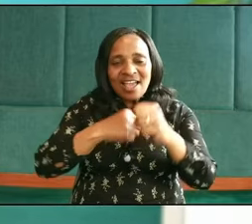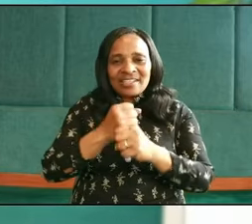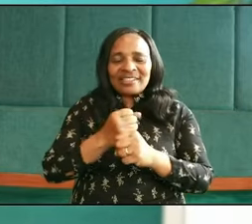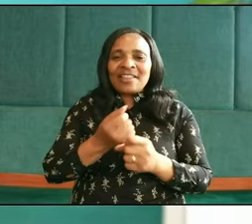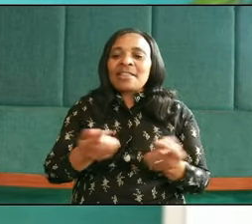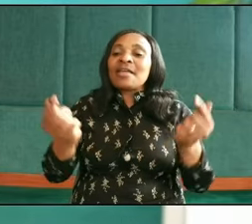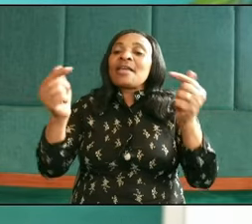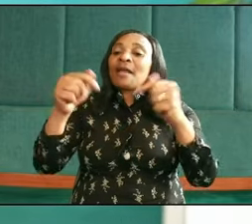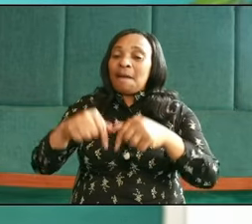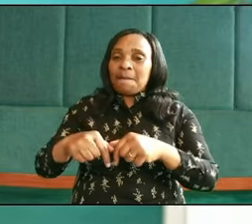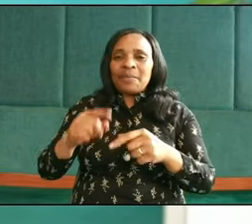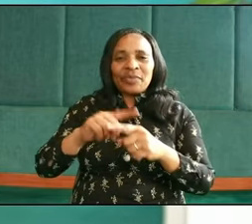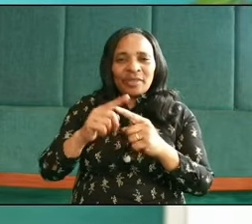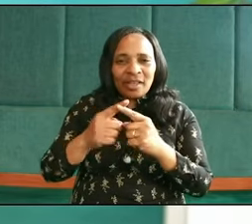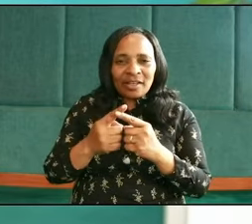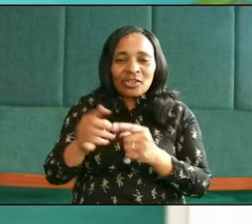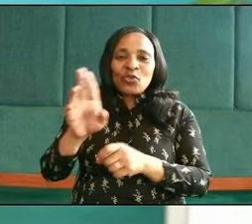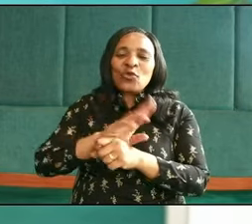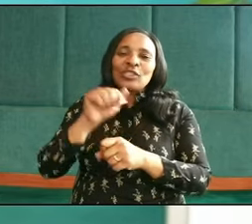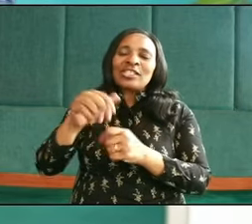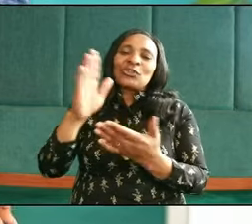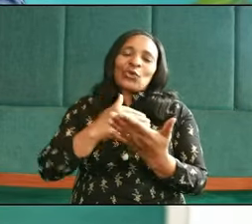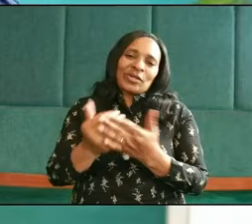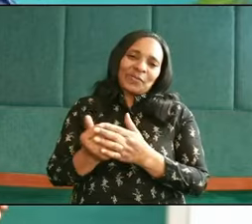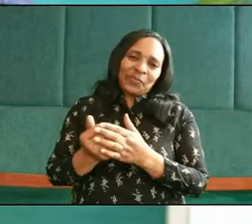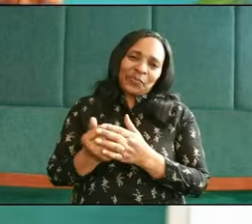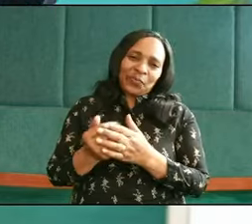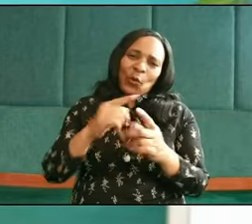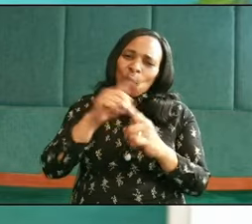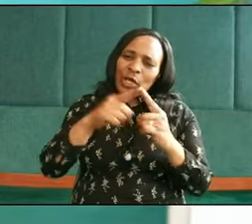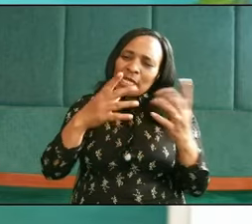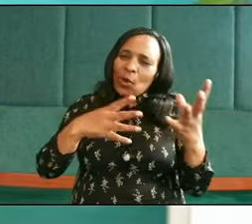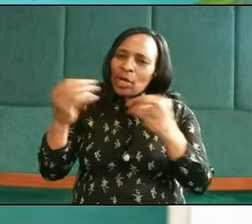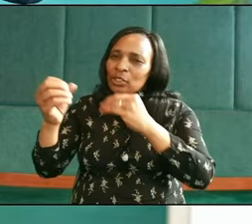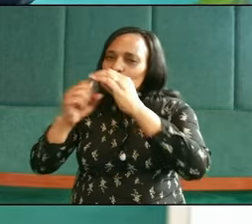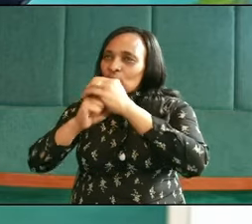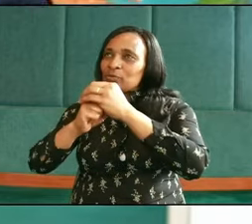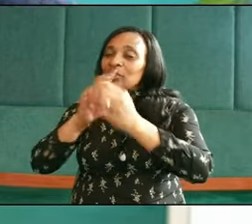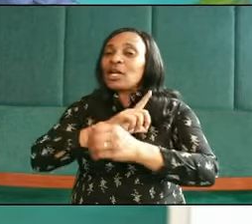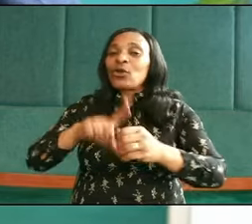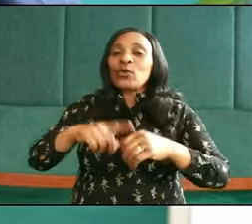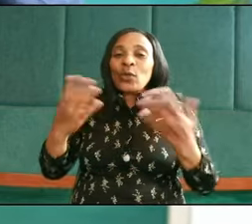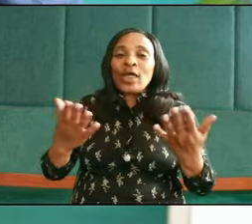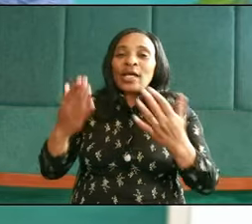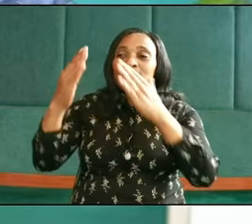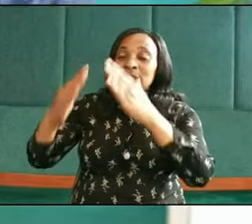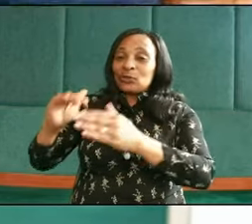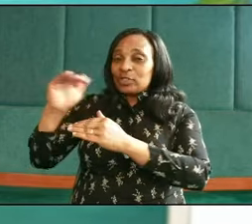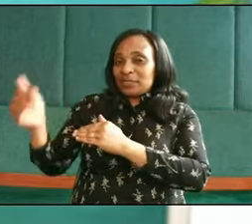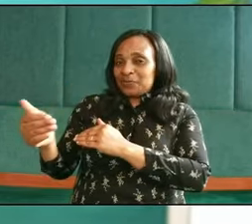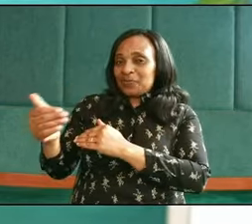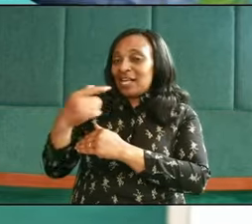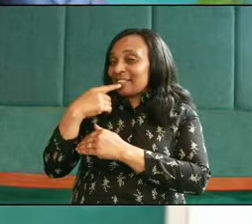come and use this song. When they are going to worship the Lord in Jerusalem, they are going and